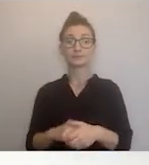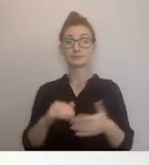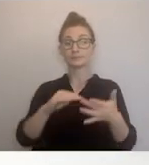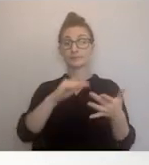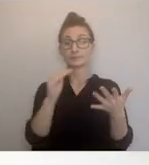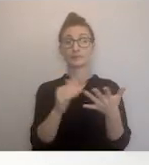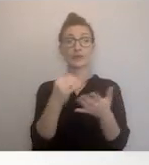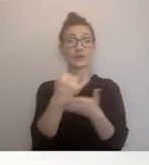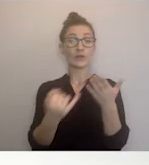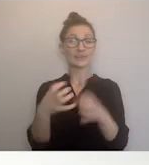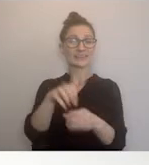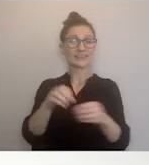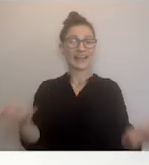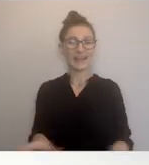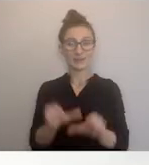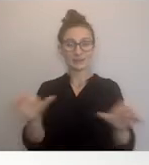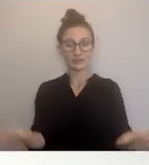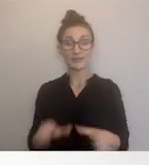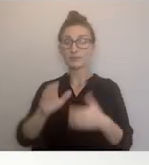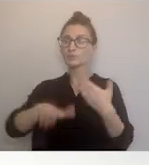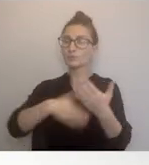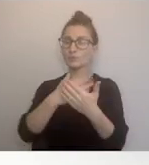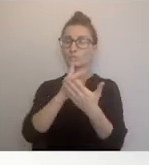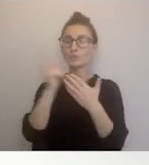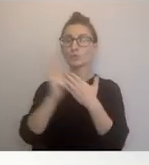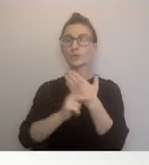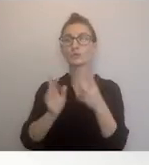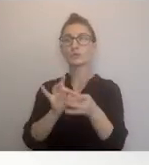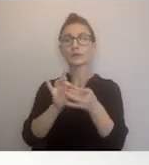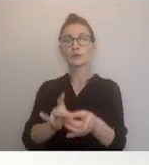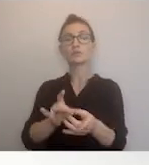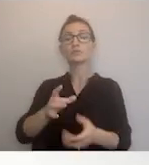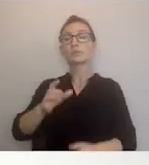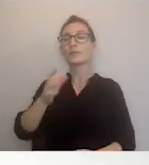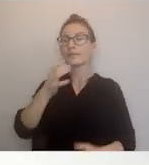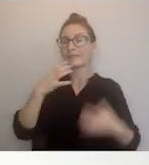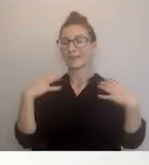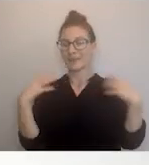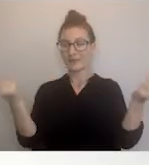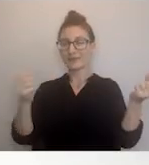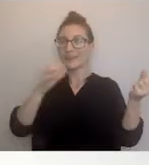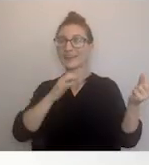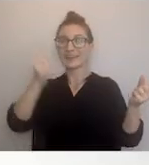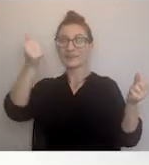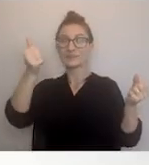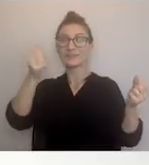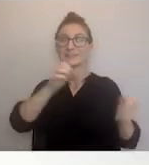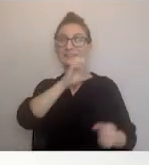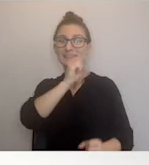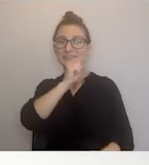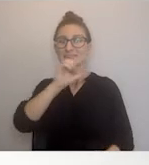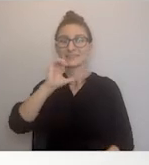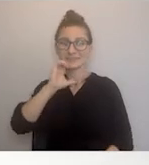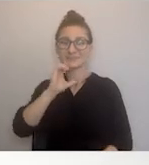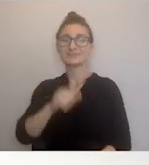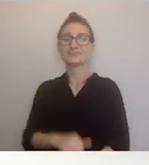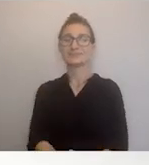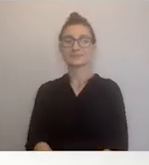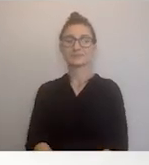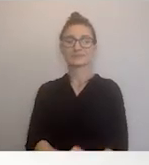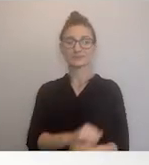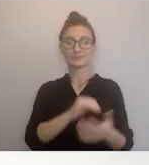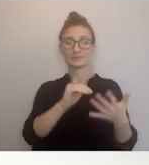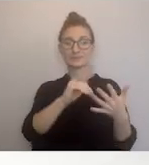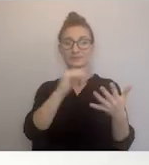arts experience. Then we have Arts in Action, which is all of our programming for healthy aging seniors 55 and over, which is a pretty